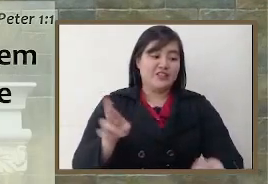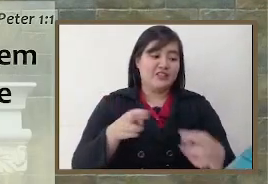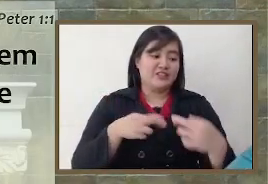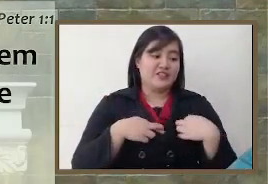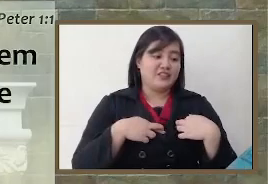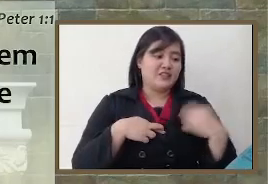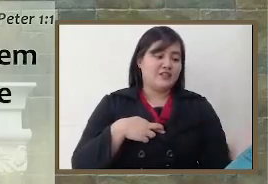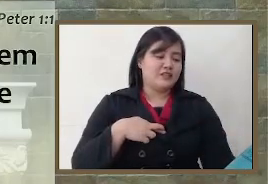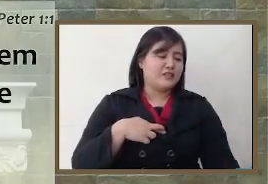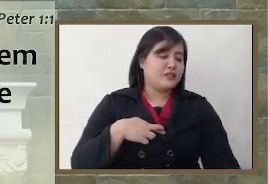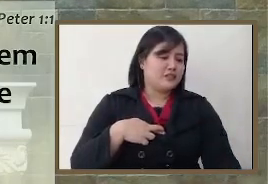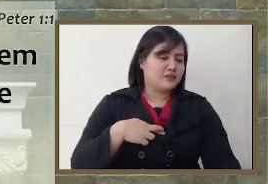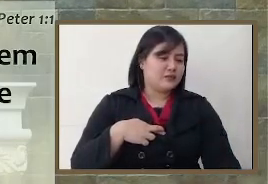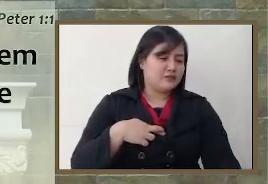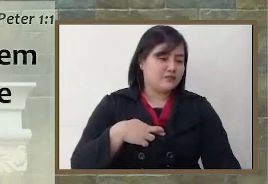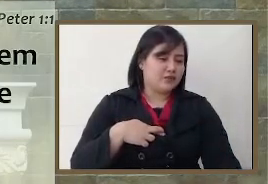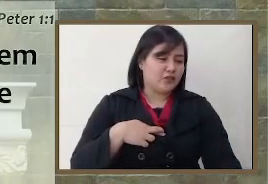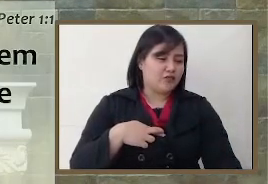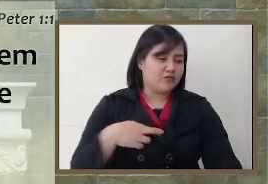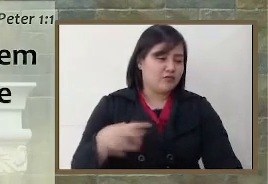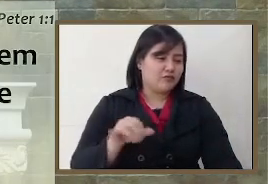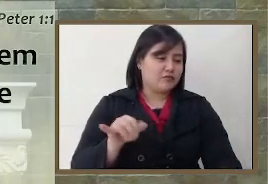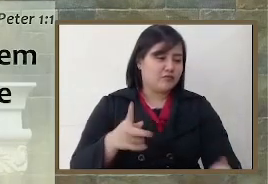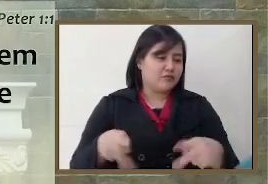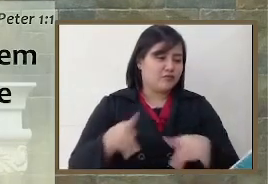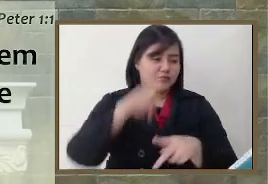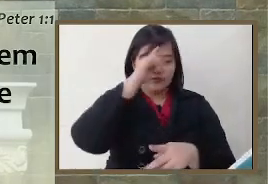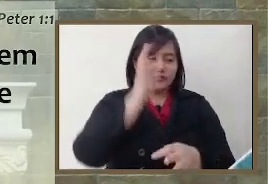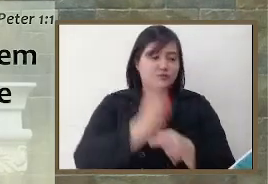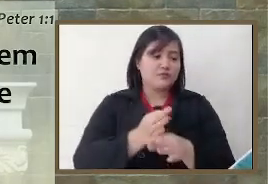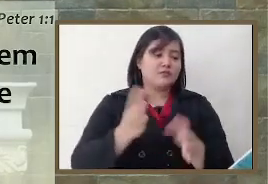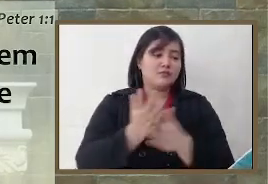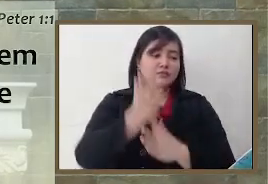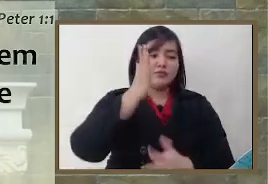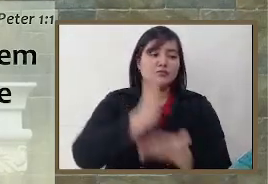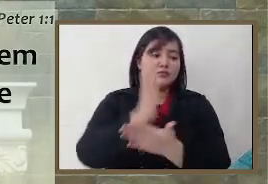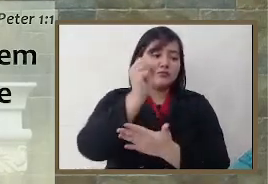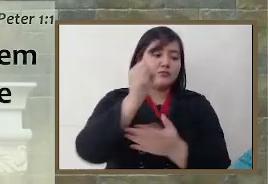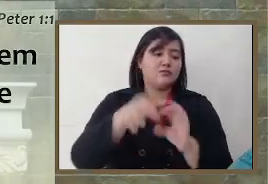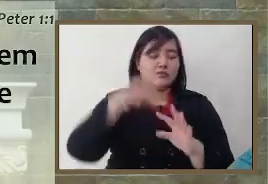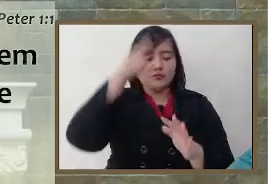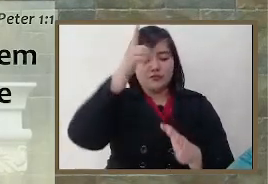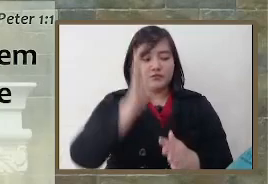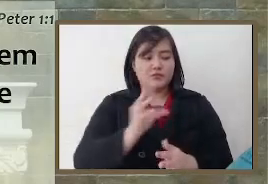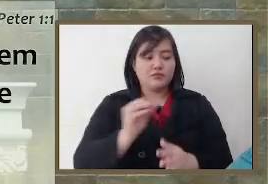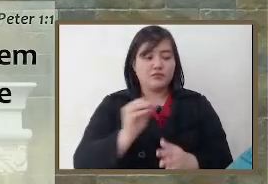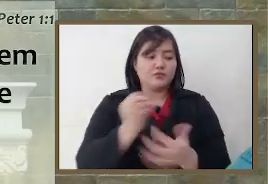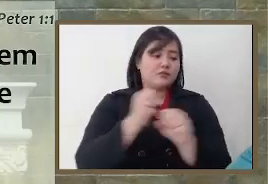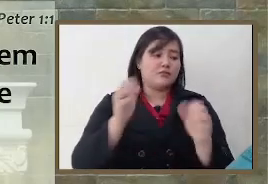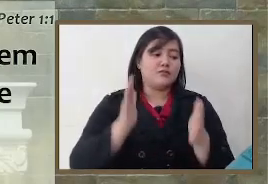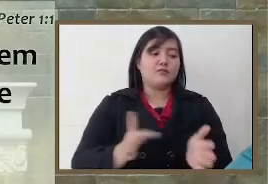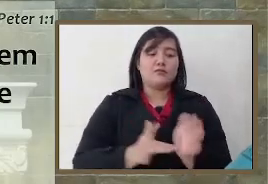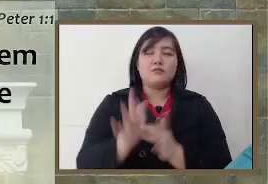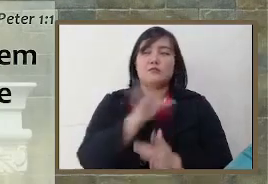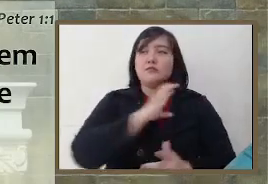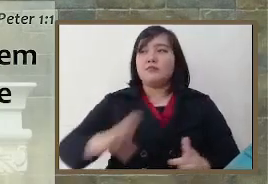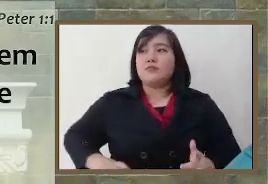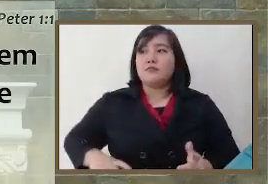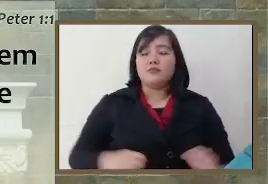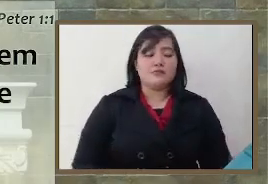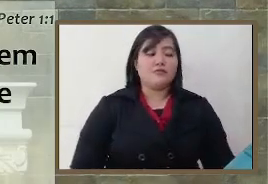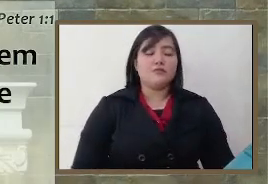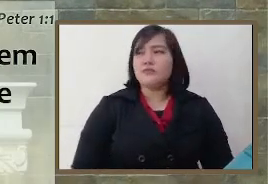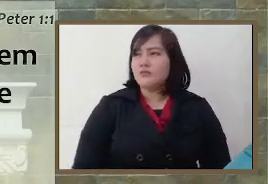with us through the righteousness of God and our Savior, Jesus Christ. All right, dito pinapakita sa atin, mga